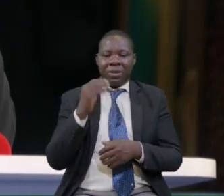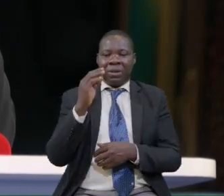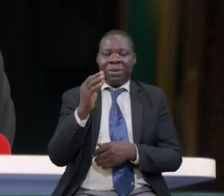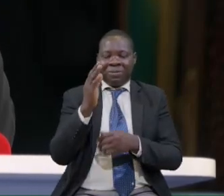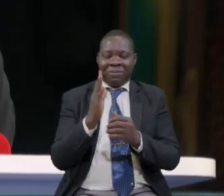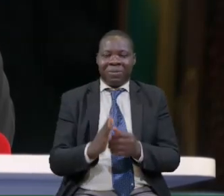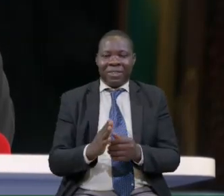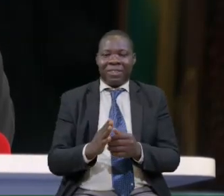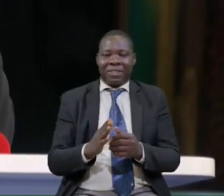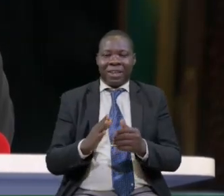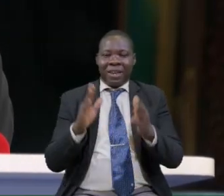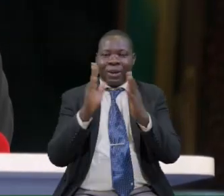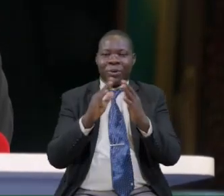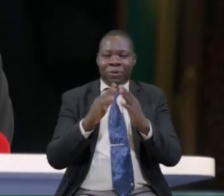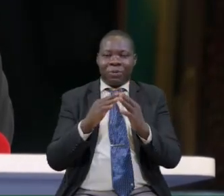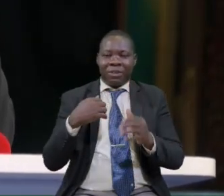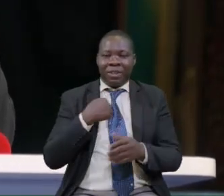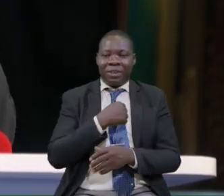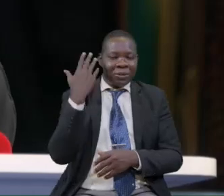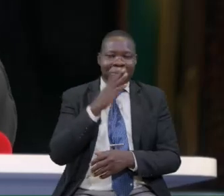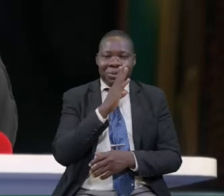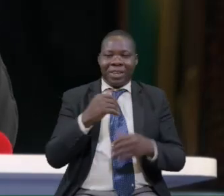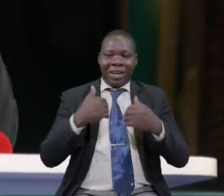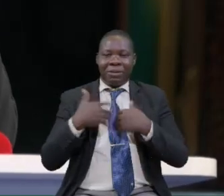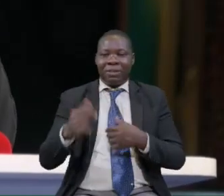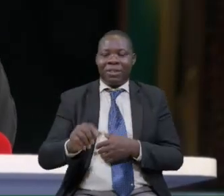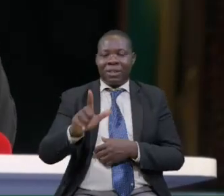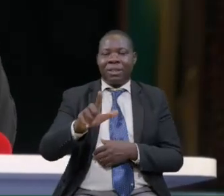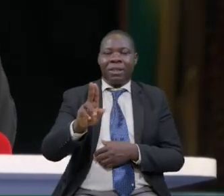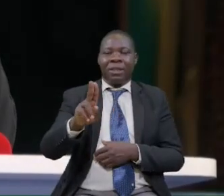we'll be having a lunch hour with you.